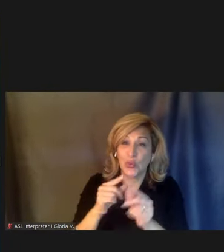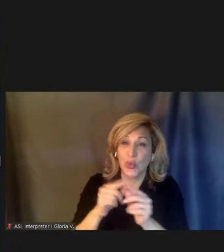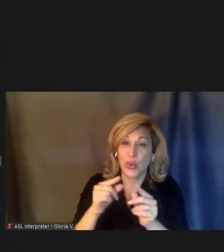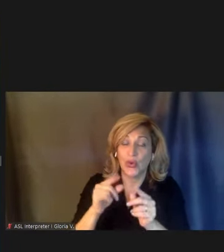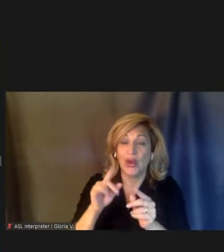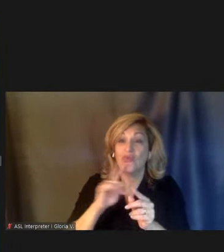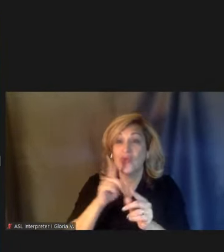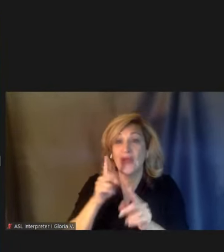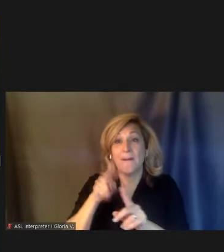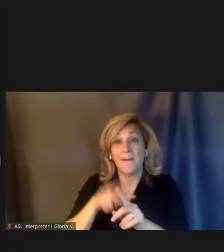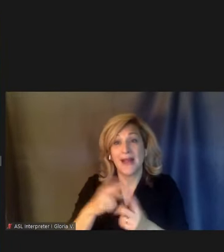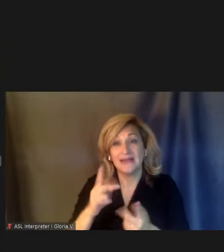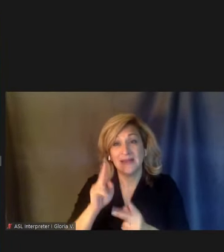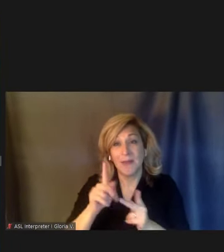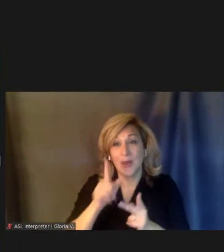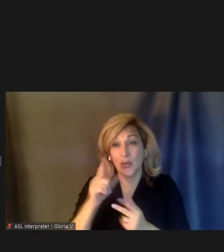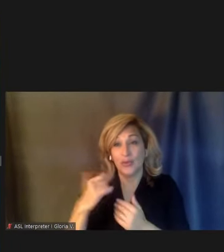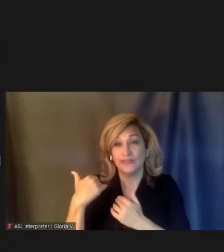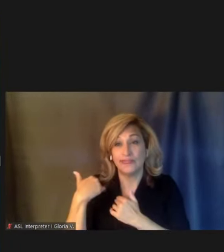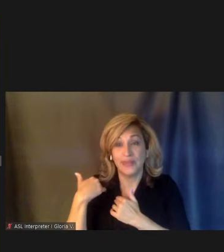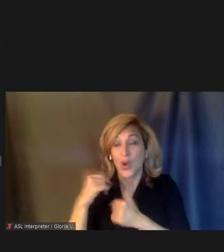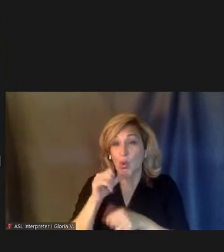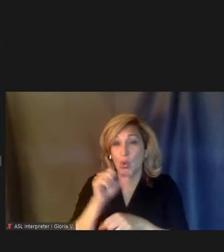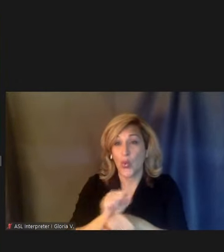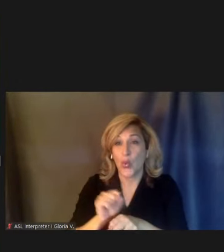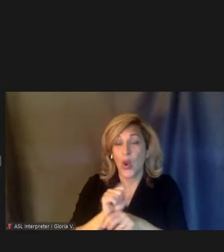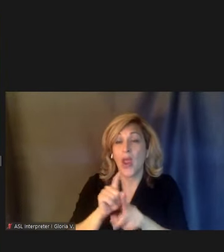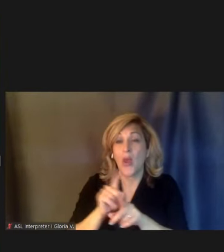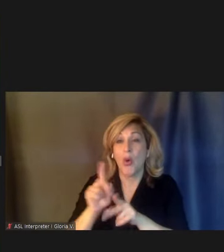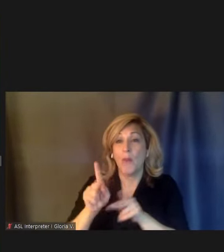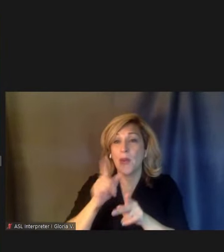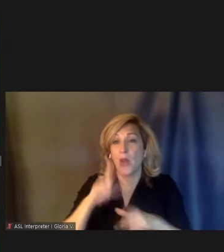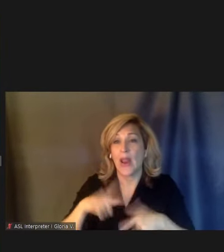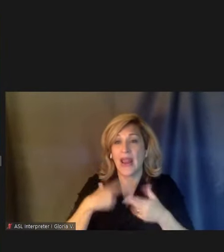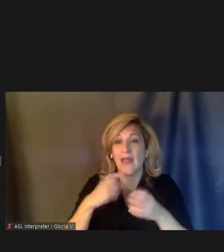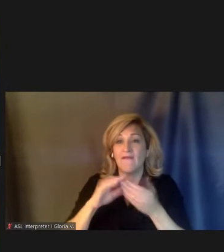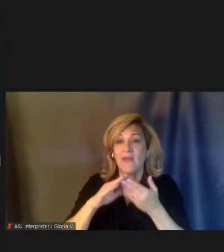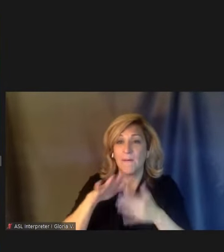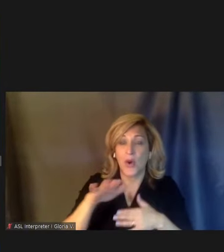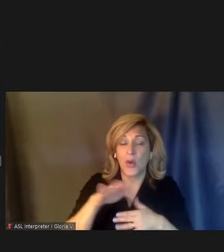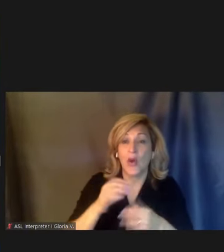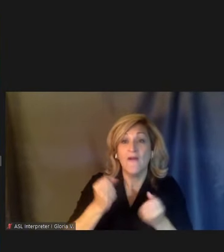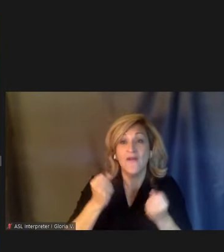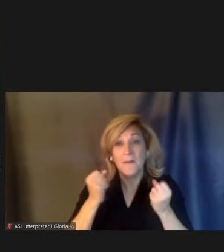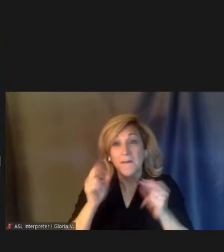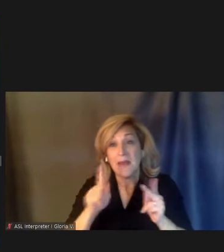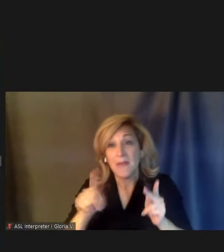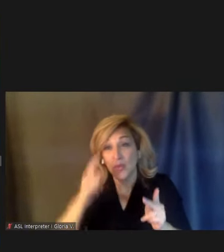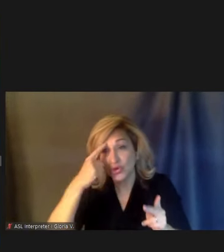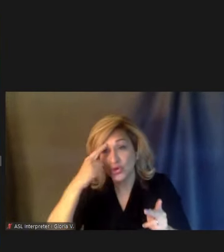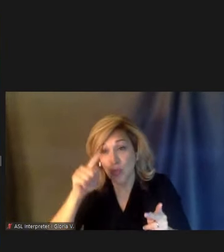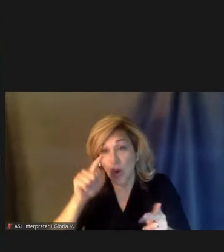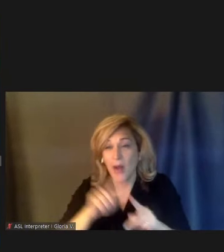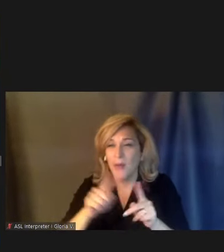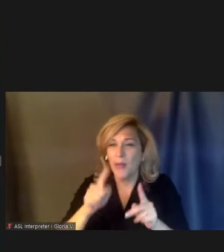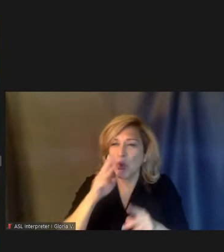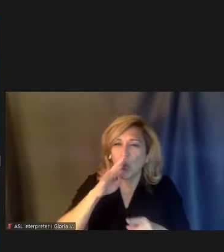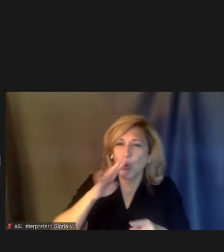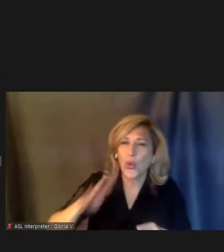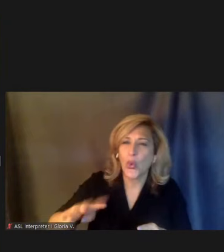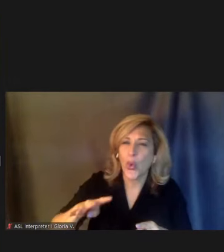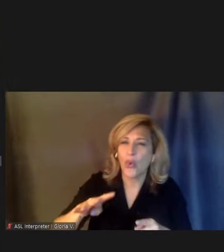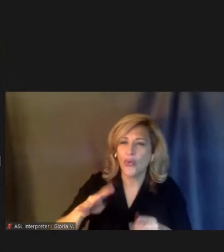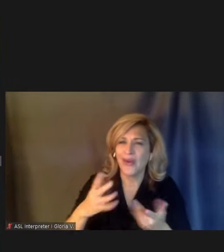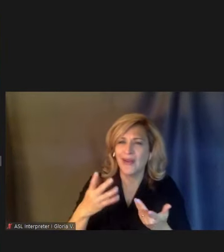placed on working people in the other boroughs. And, you know, for a bunch of smart people, you're ignoring the lessons of history, not to mention economics